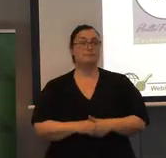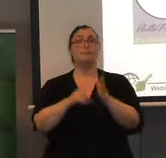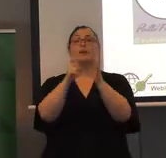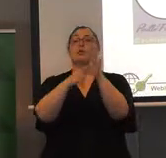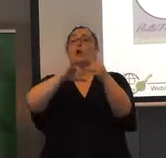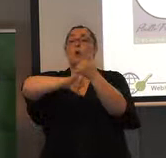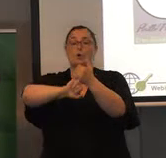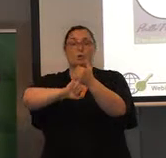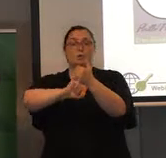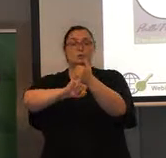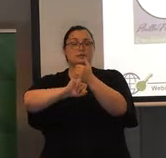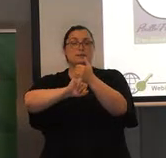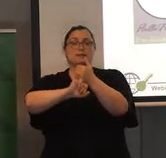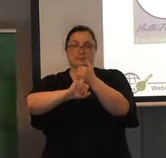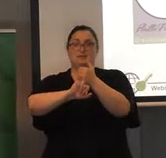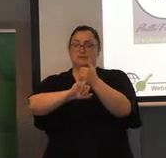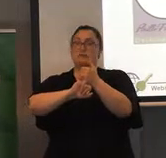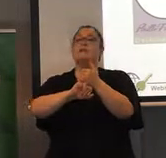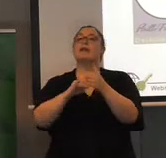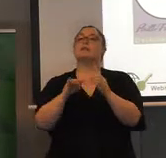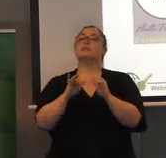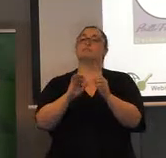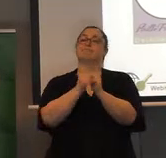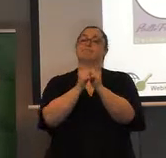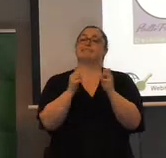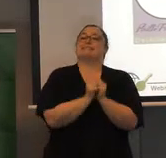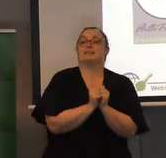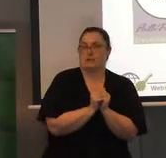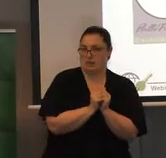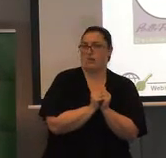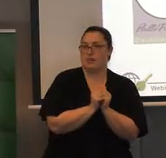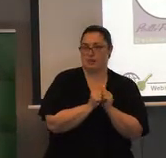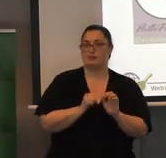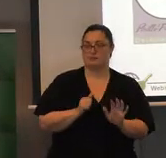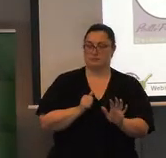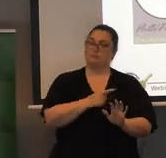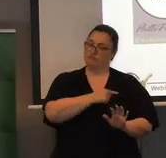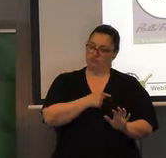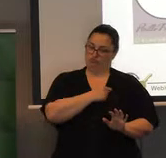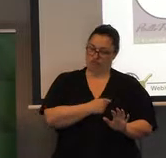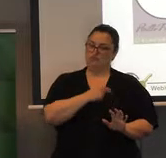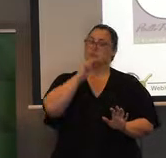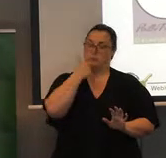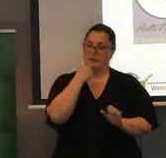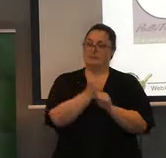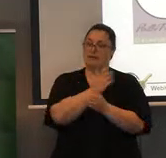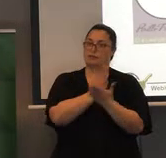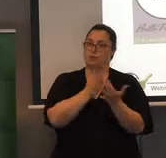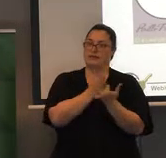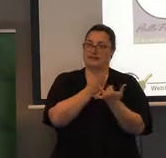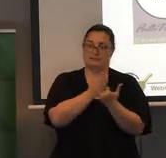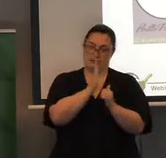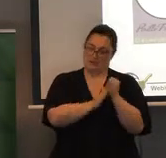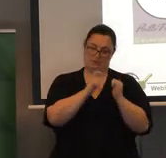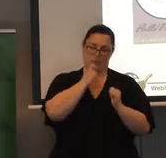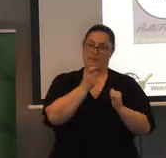Coles decided to settle out of court for an undisclosed sum of money and promised to make sure the website was made accessible